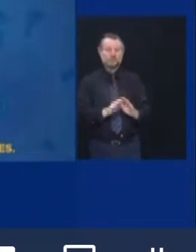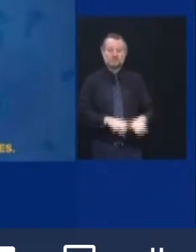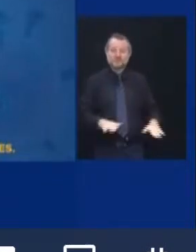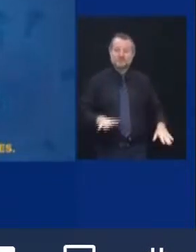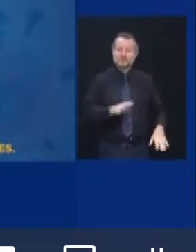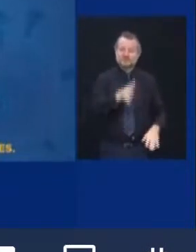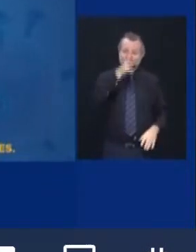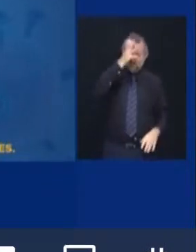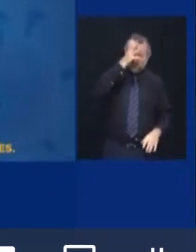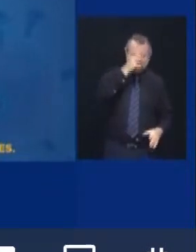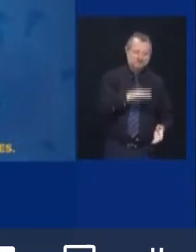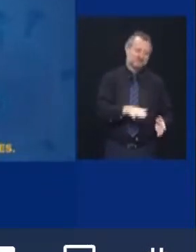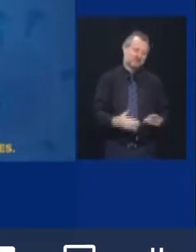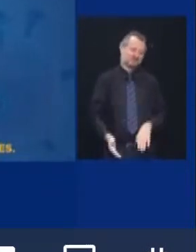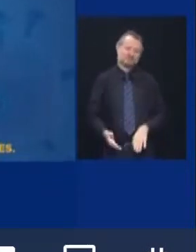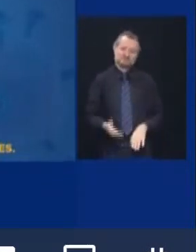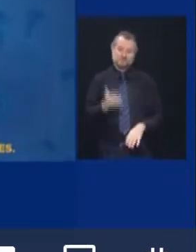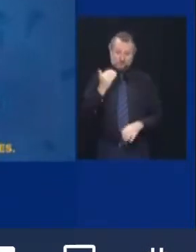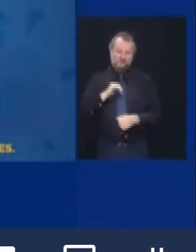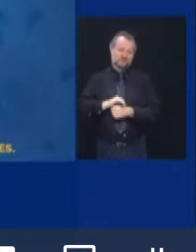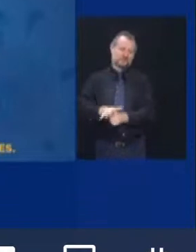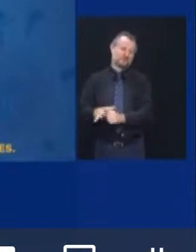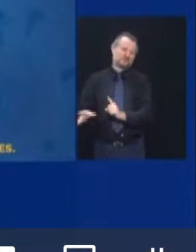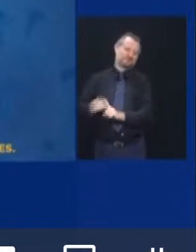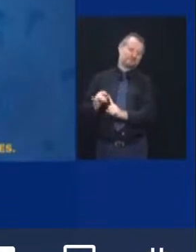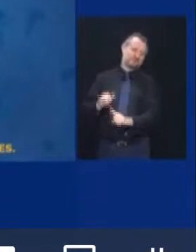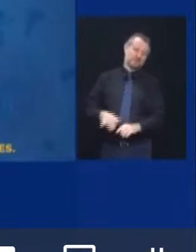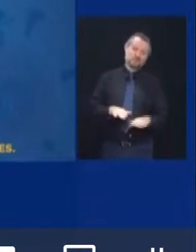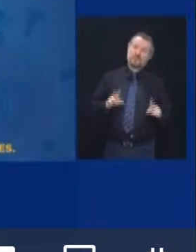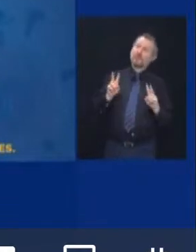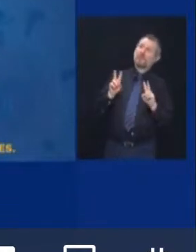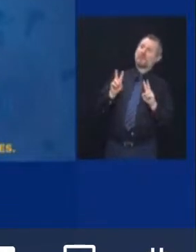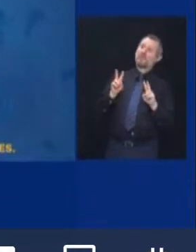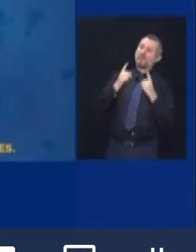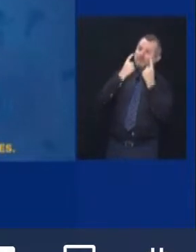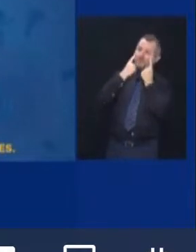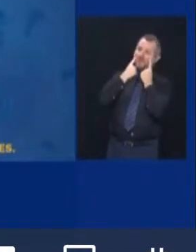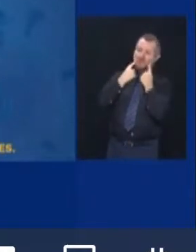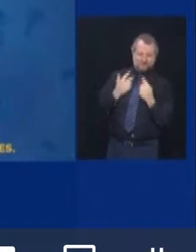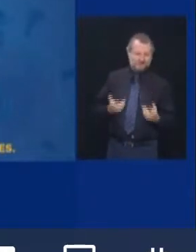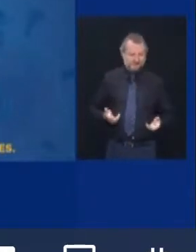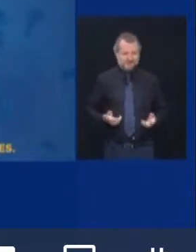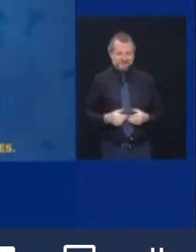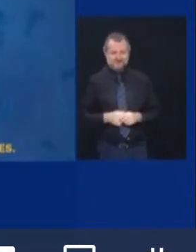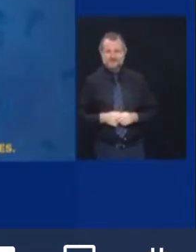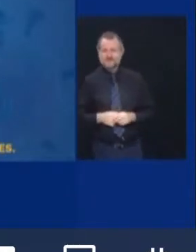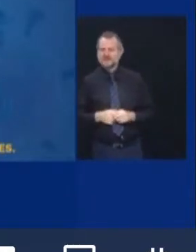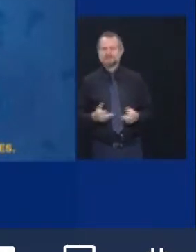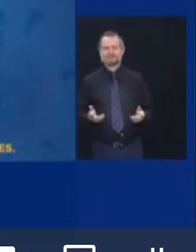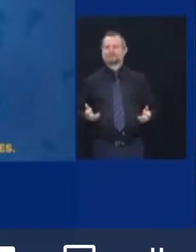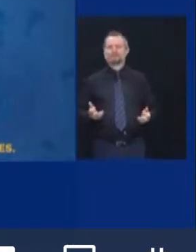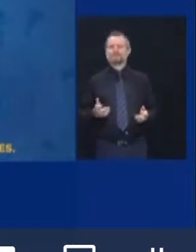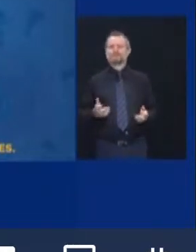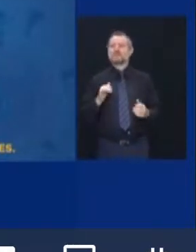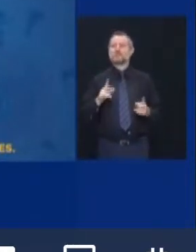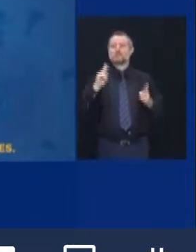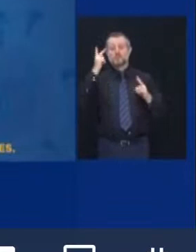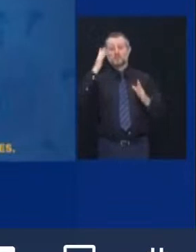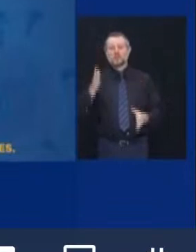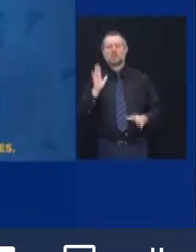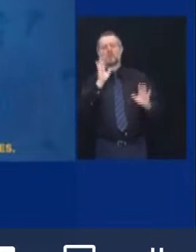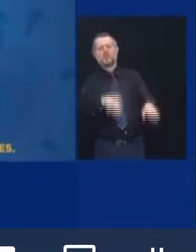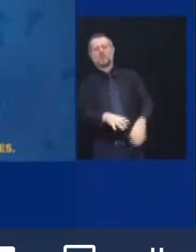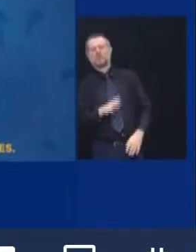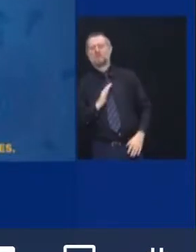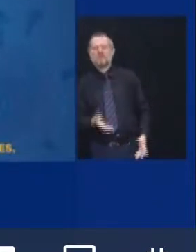father over the past 7 months because they were trying to do the right thing. It's just not true.